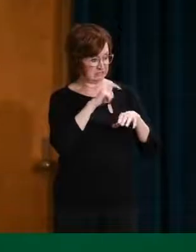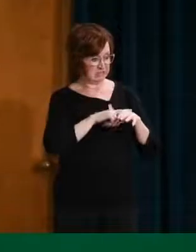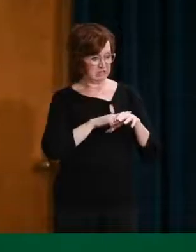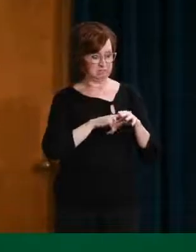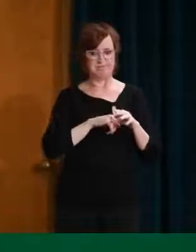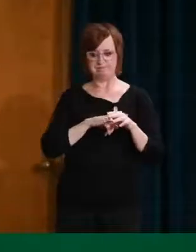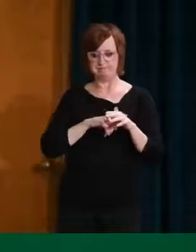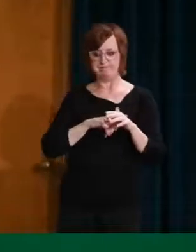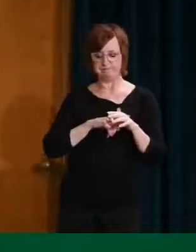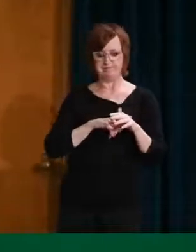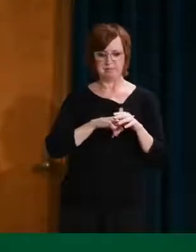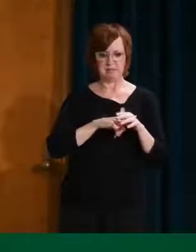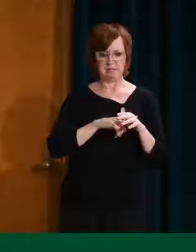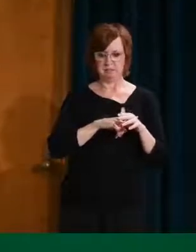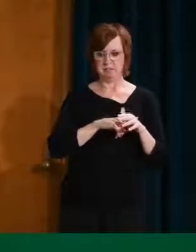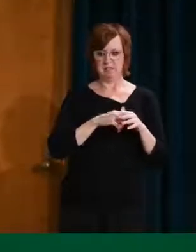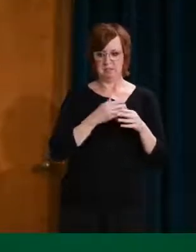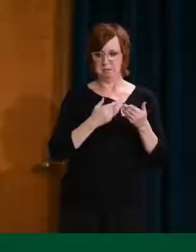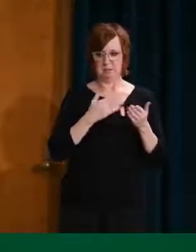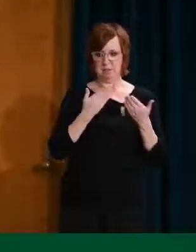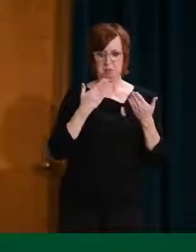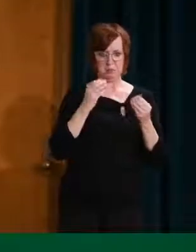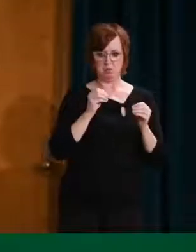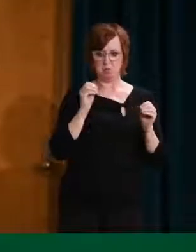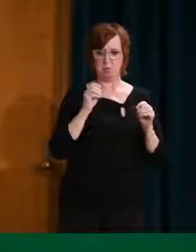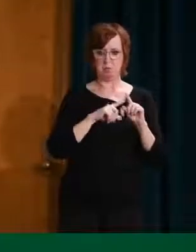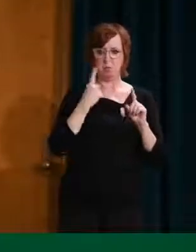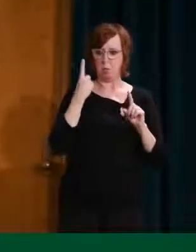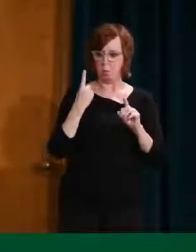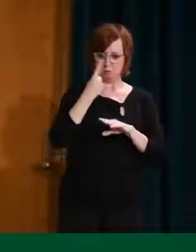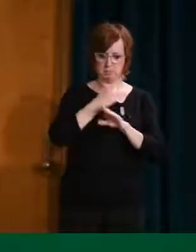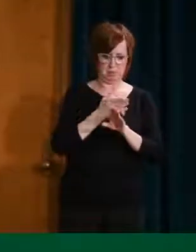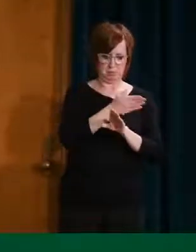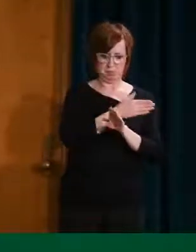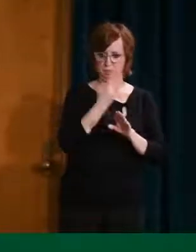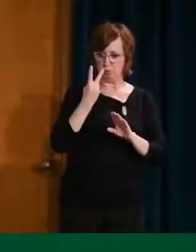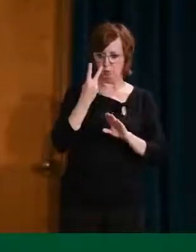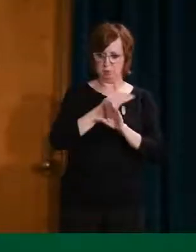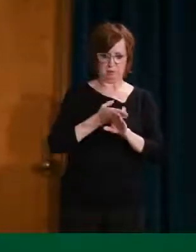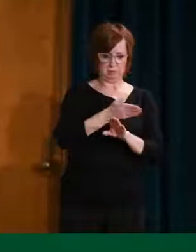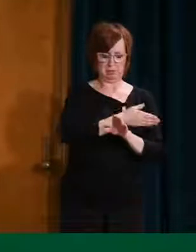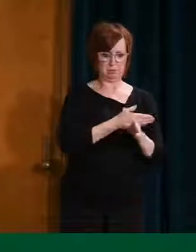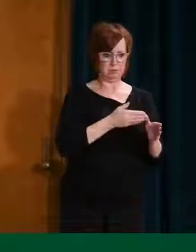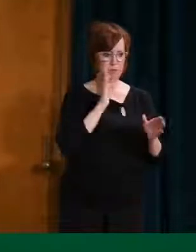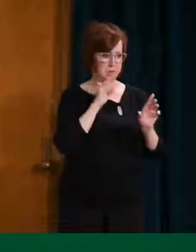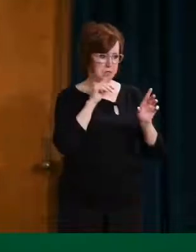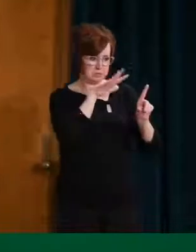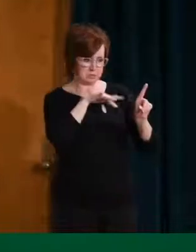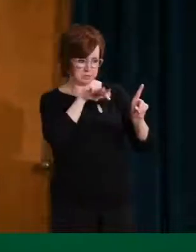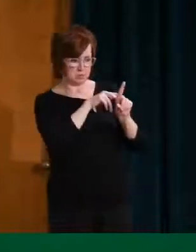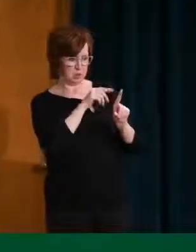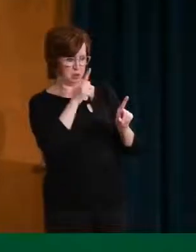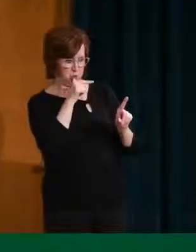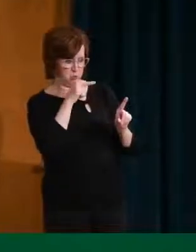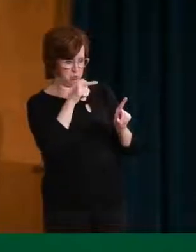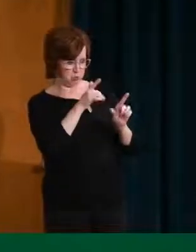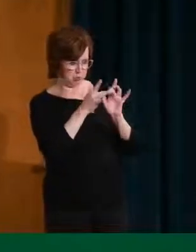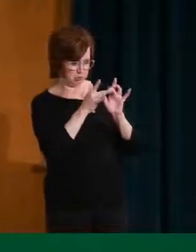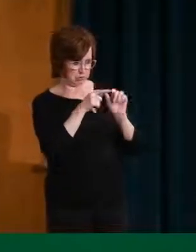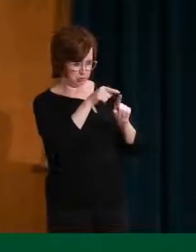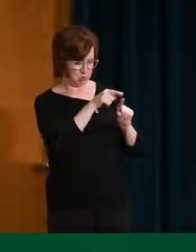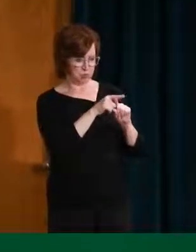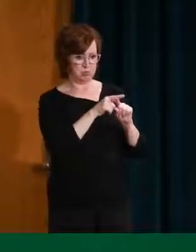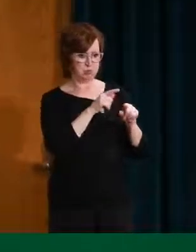days before symptoms start, and they assess who were the people who were in contact with the person at the place of work, in